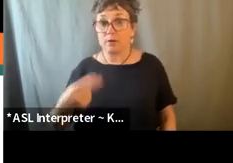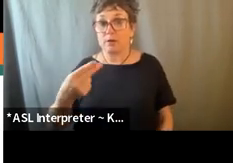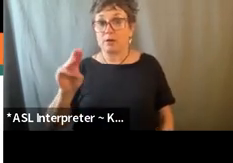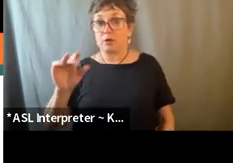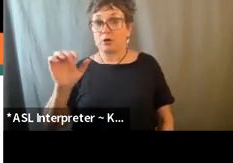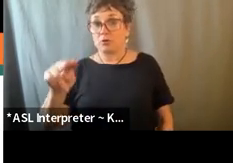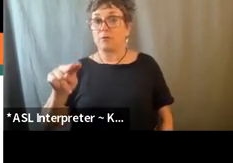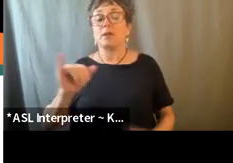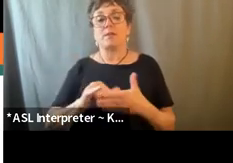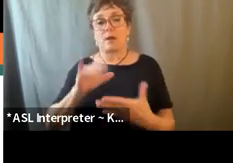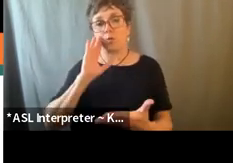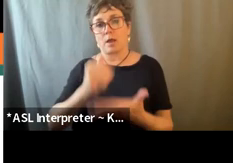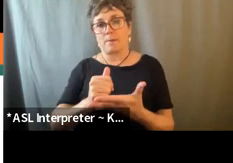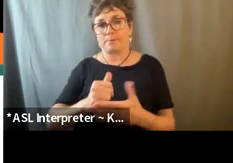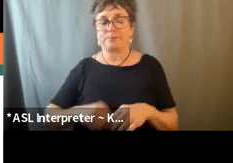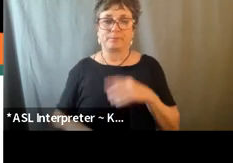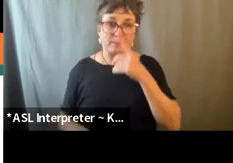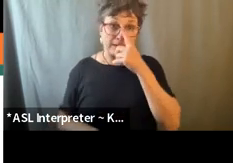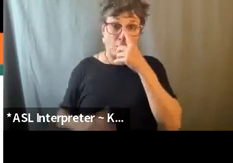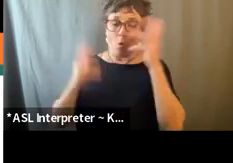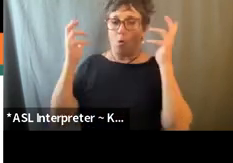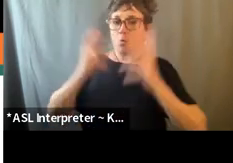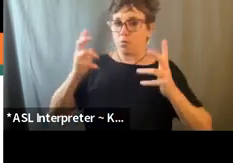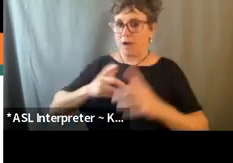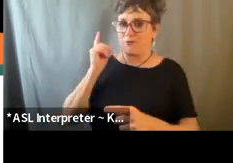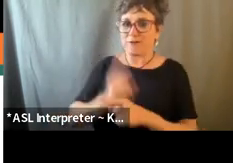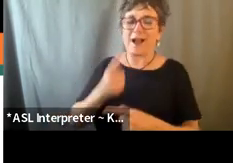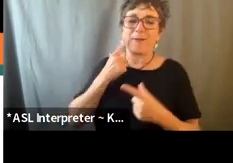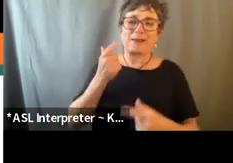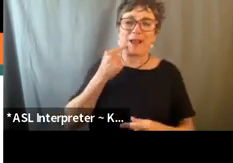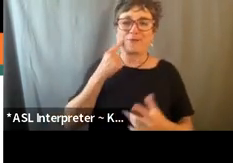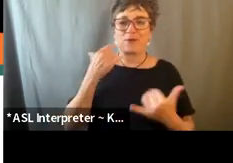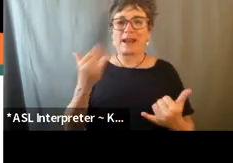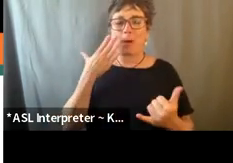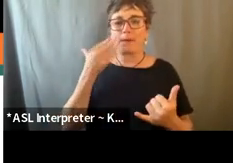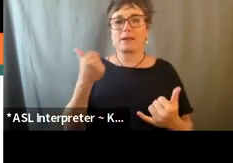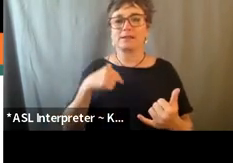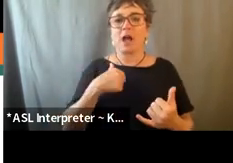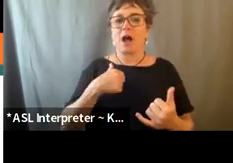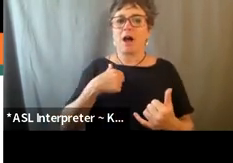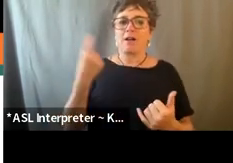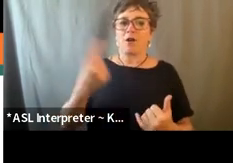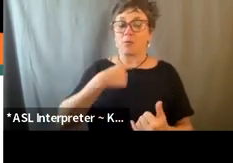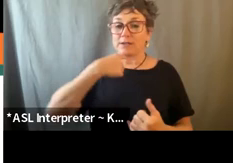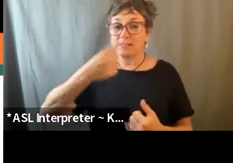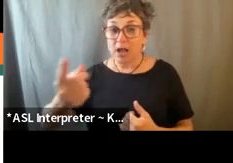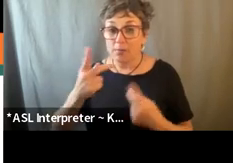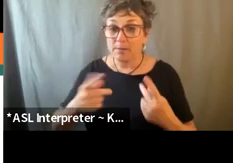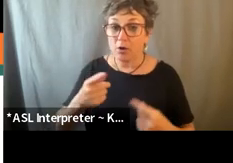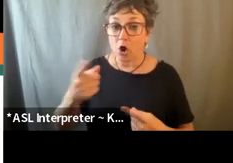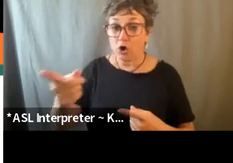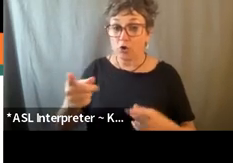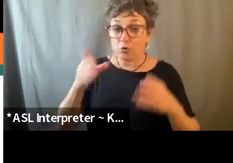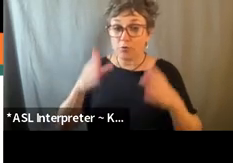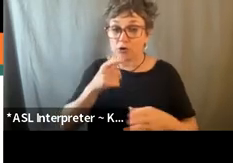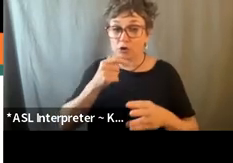advantage. That's so huge. And I kind of laugh because I tell people, like, are you the town crier? or are